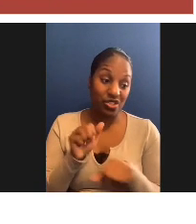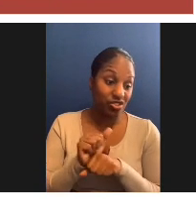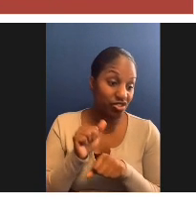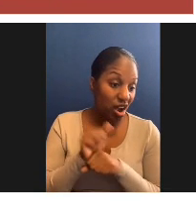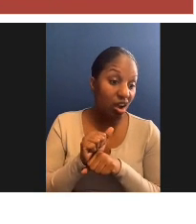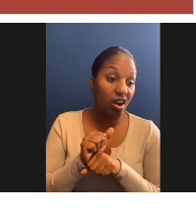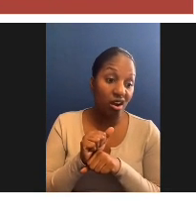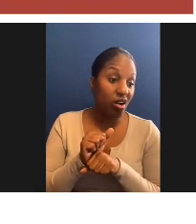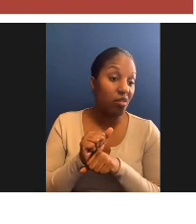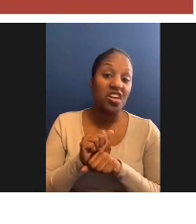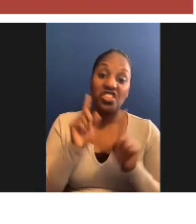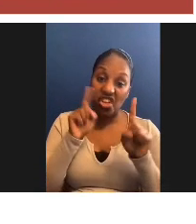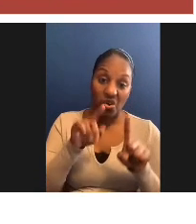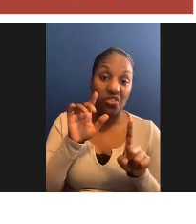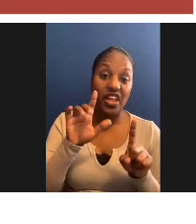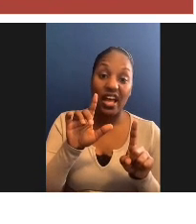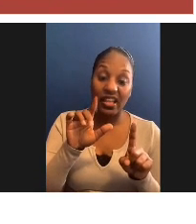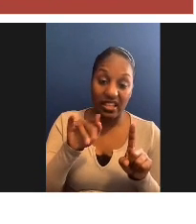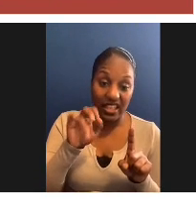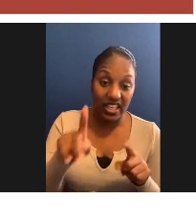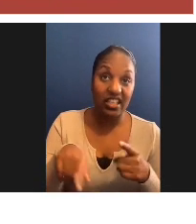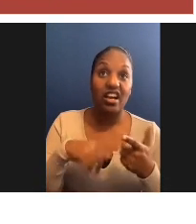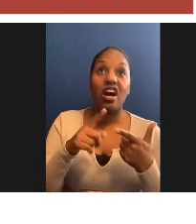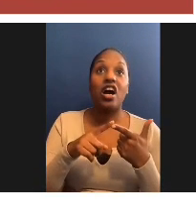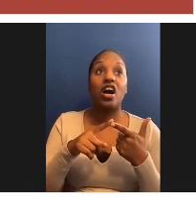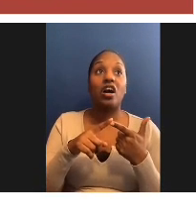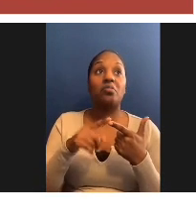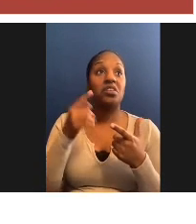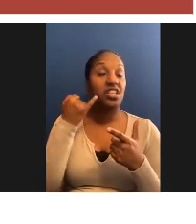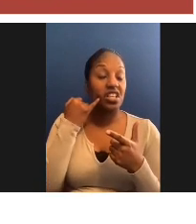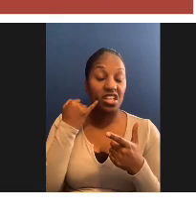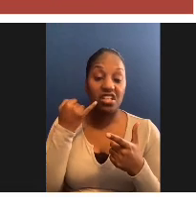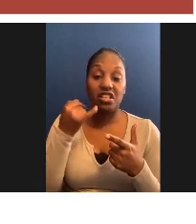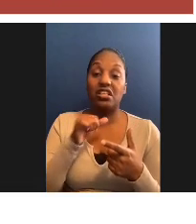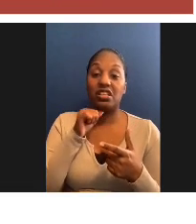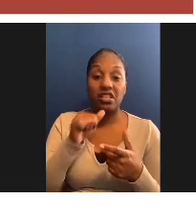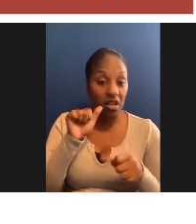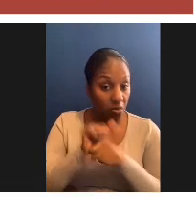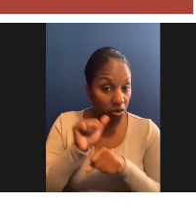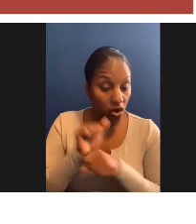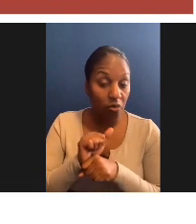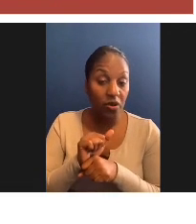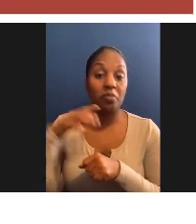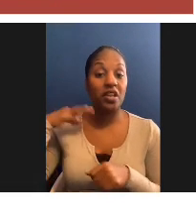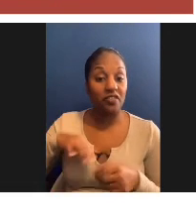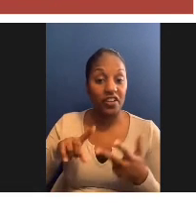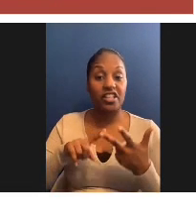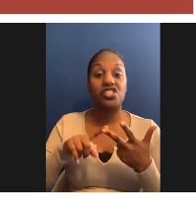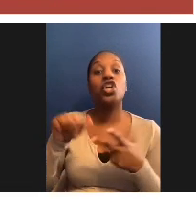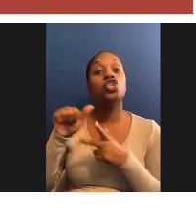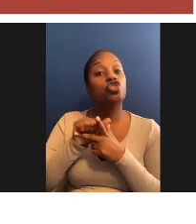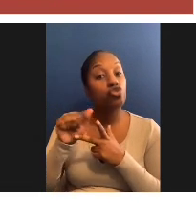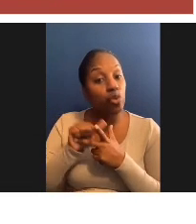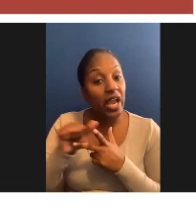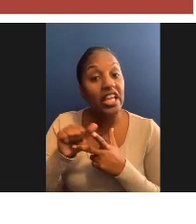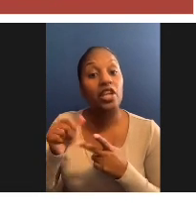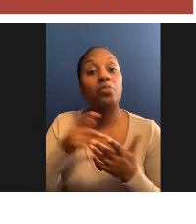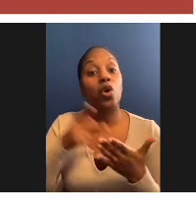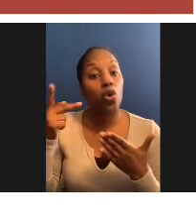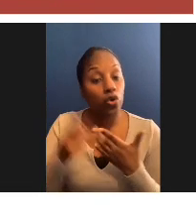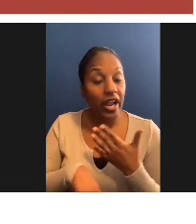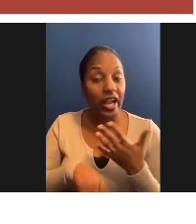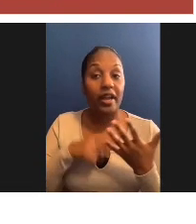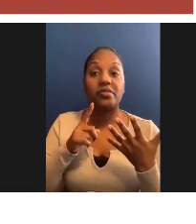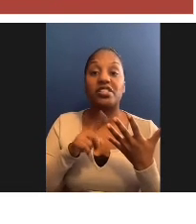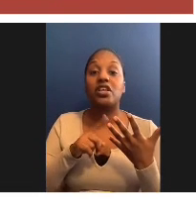to receive their unemployment benefits. They also have training programs. They have